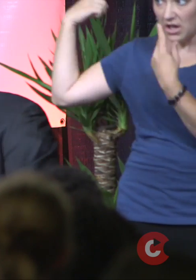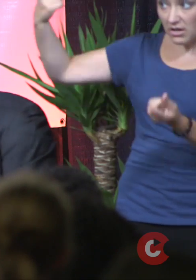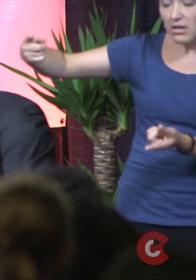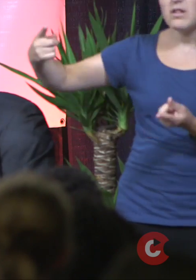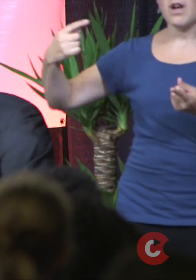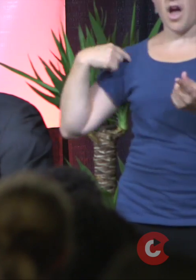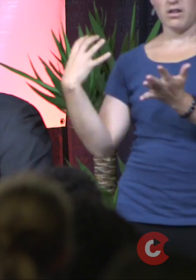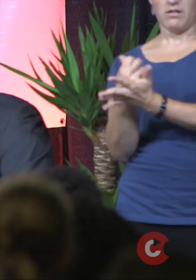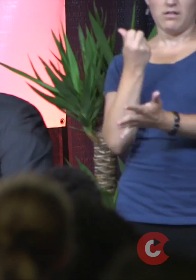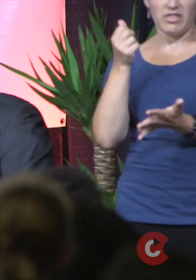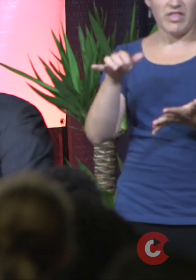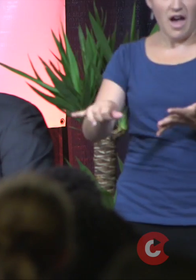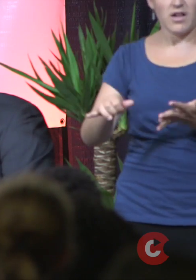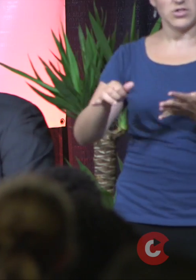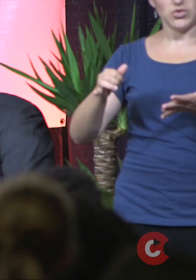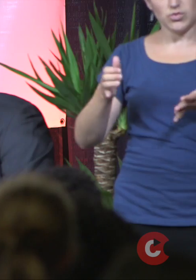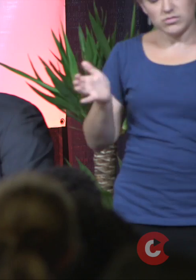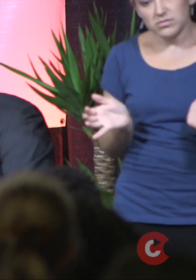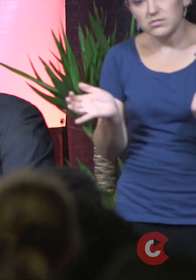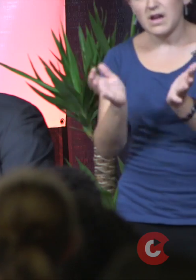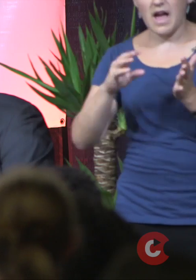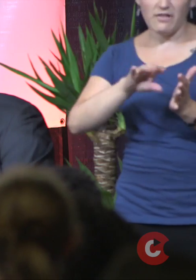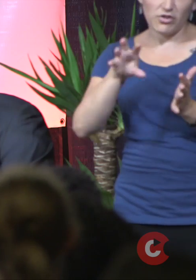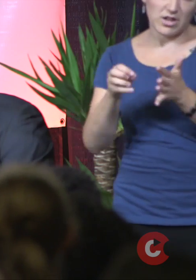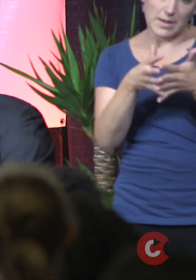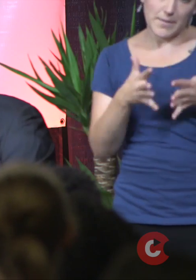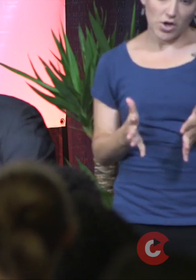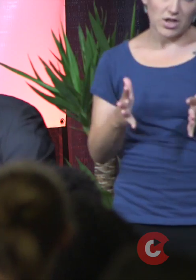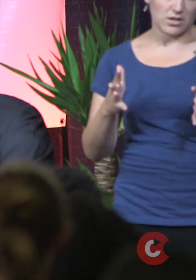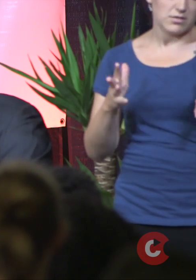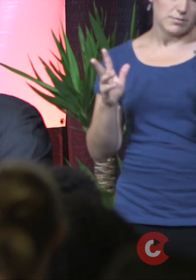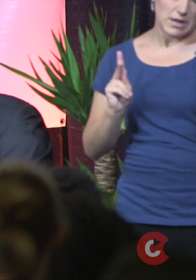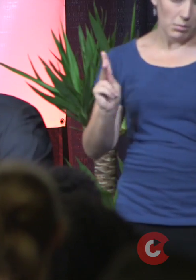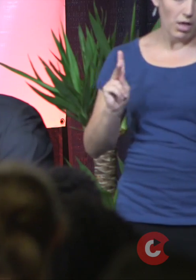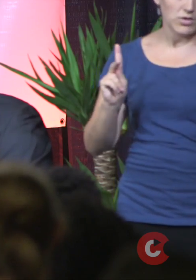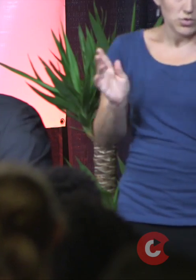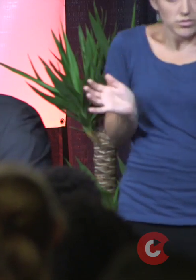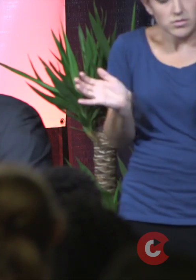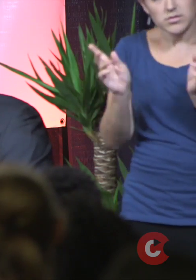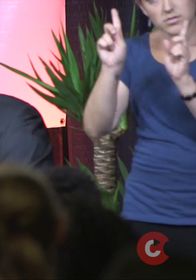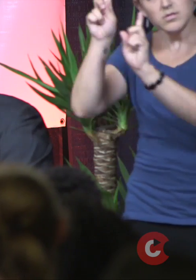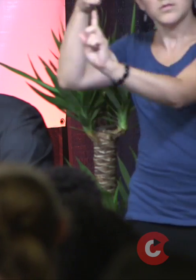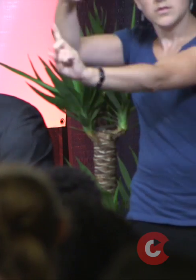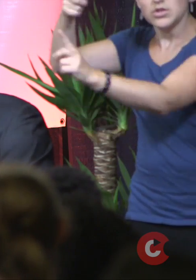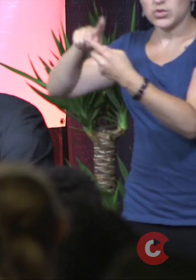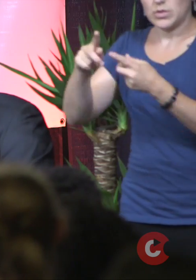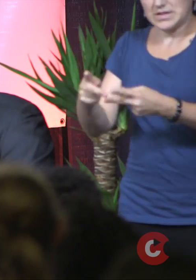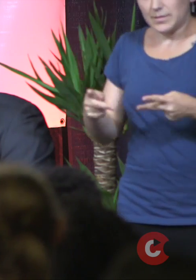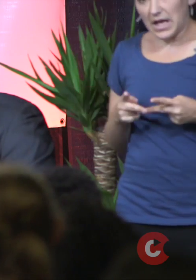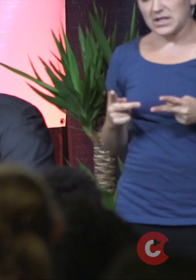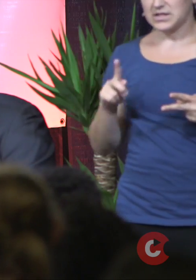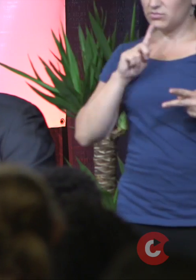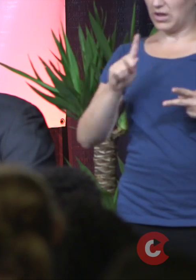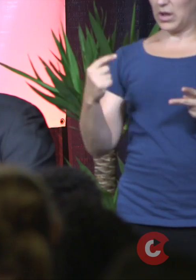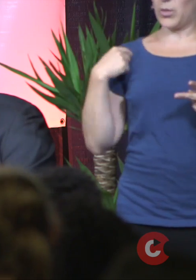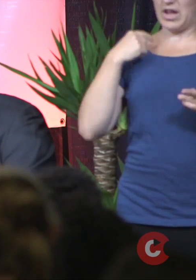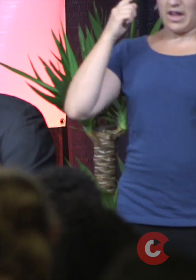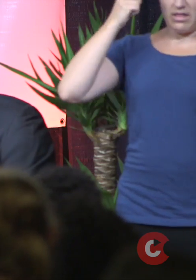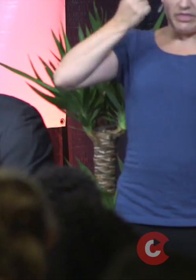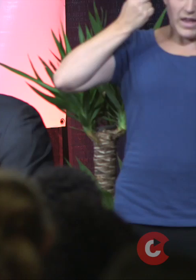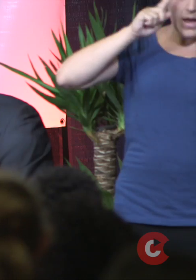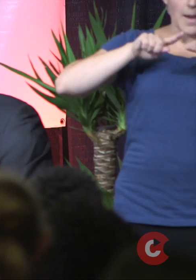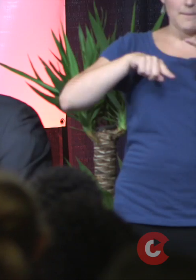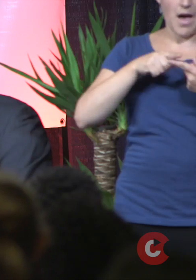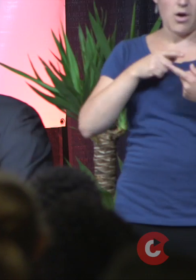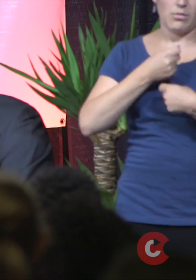get African Americans sort of moving towards a space where we can actually think about creating